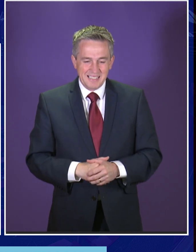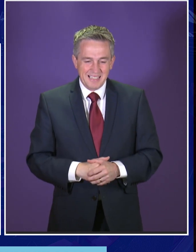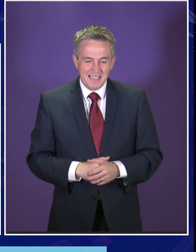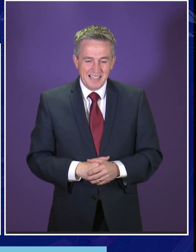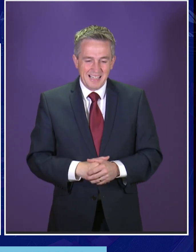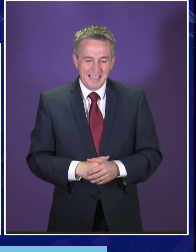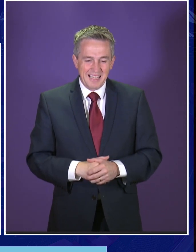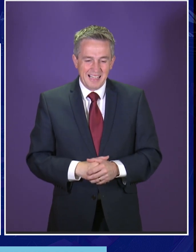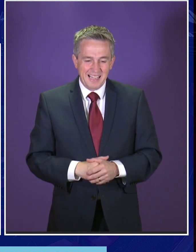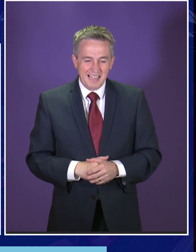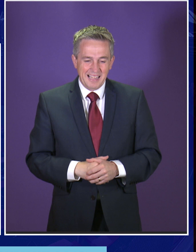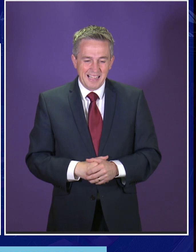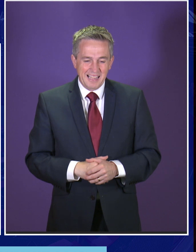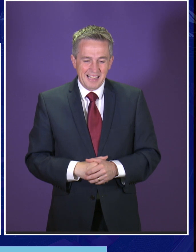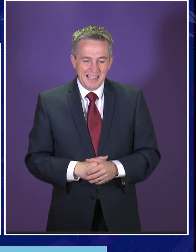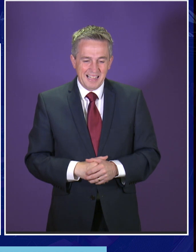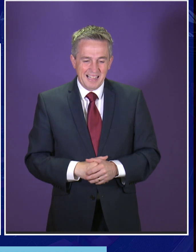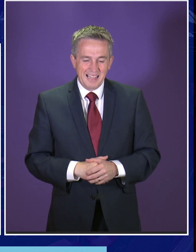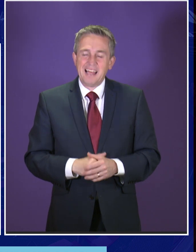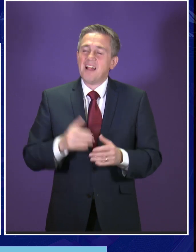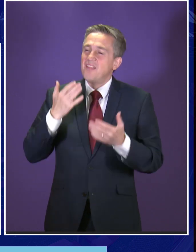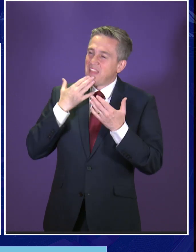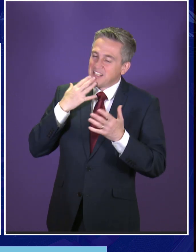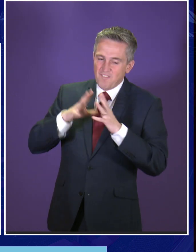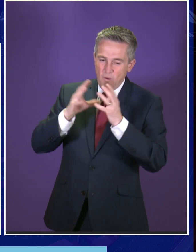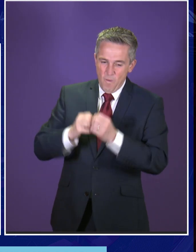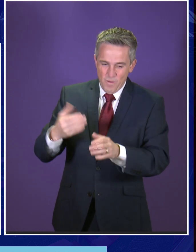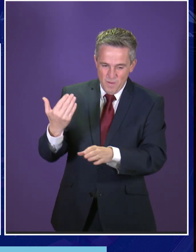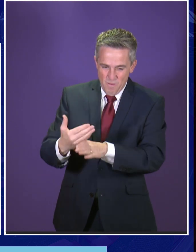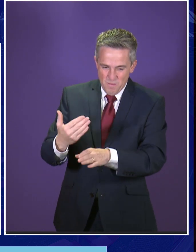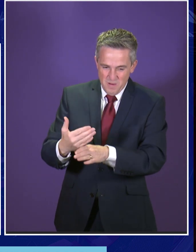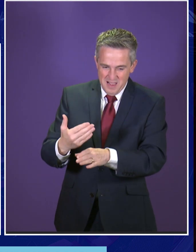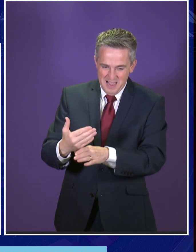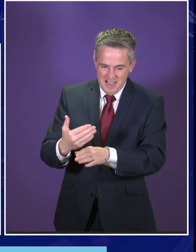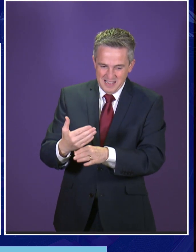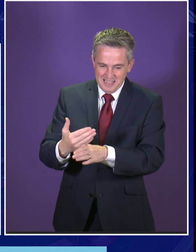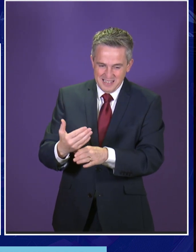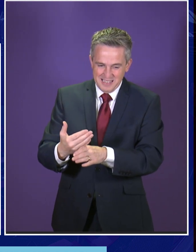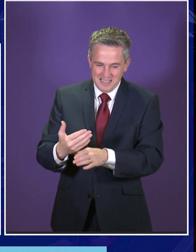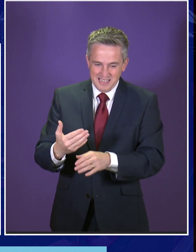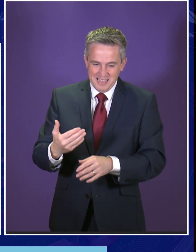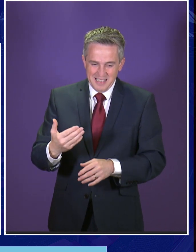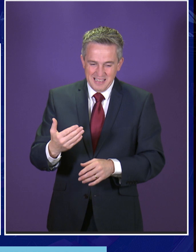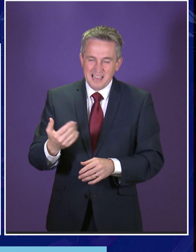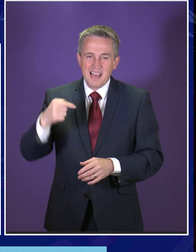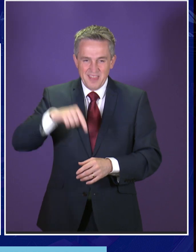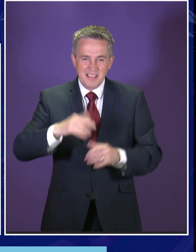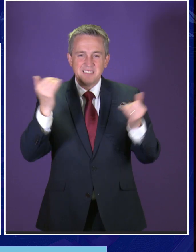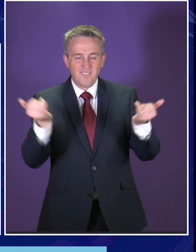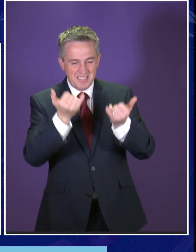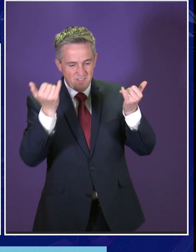Anyway, Akram, thank you for all the work you've done at this